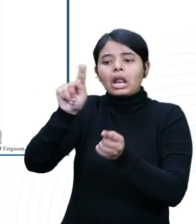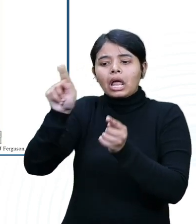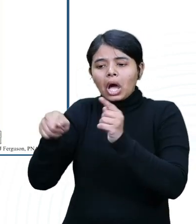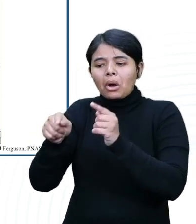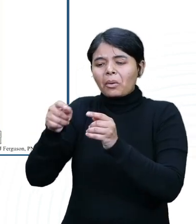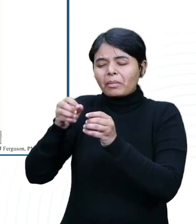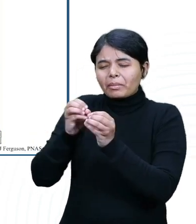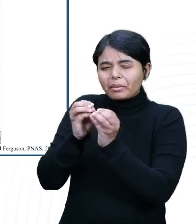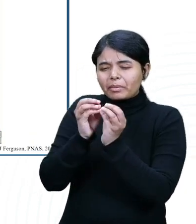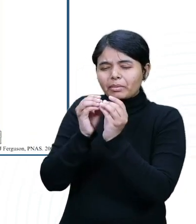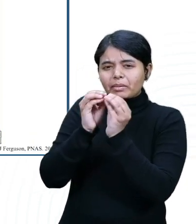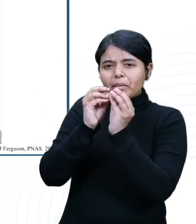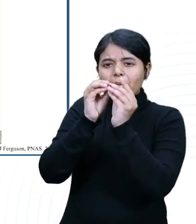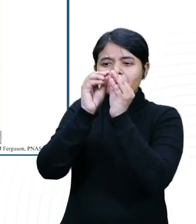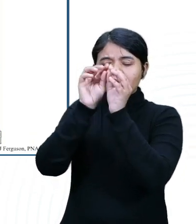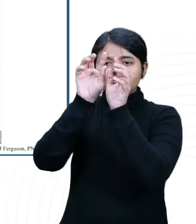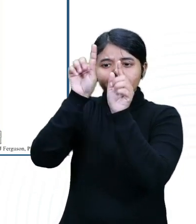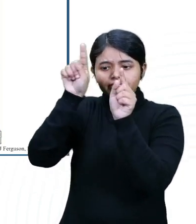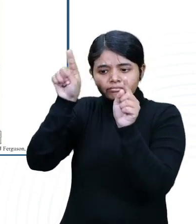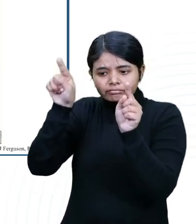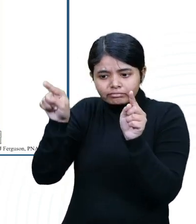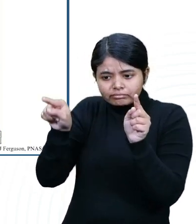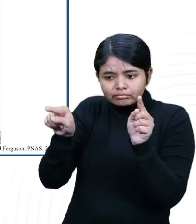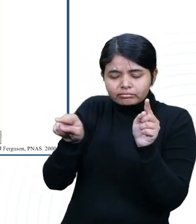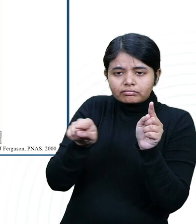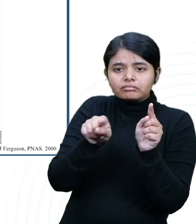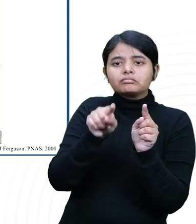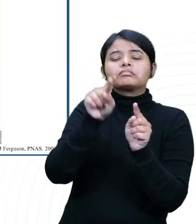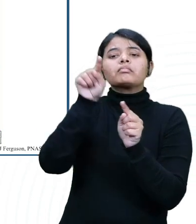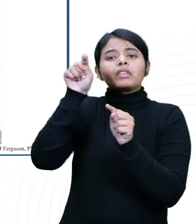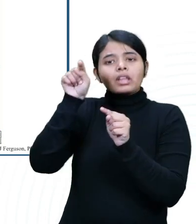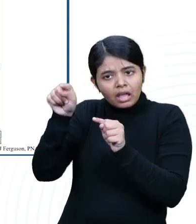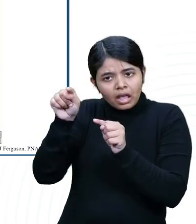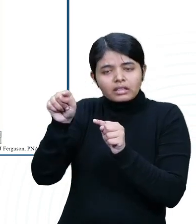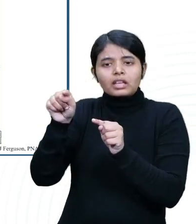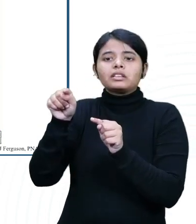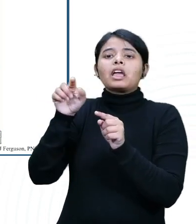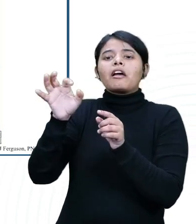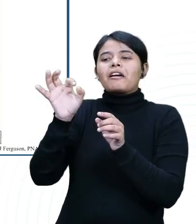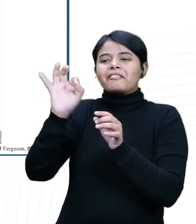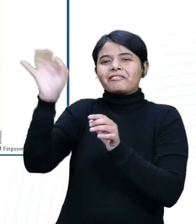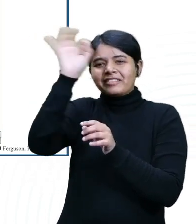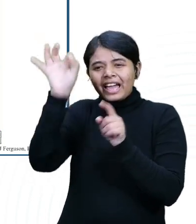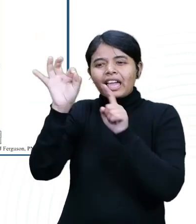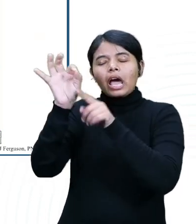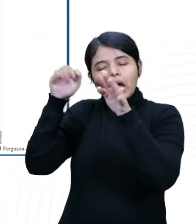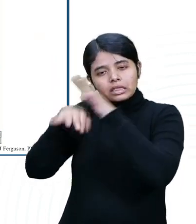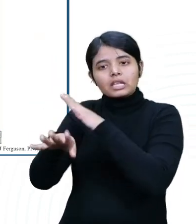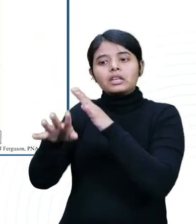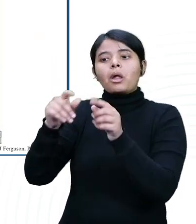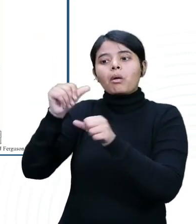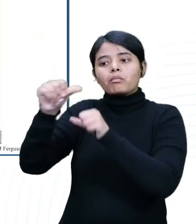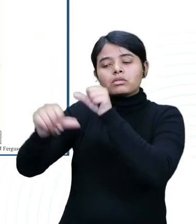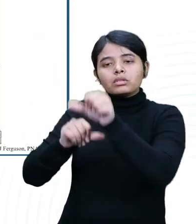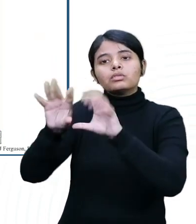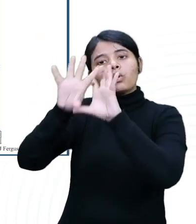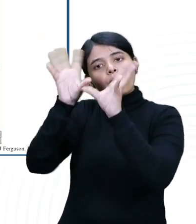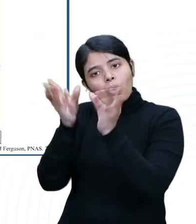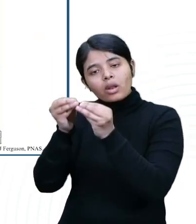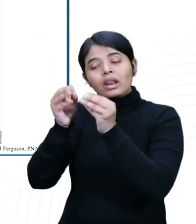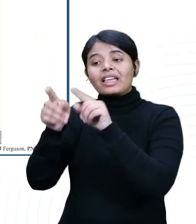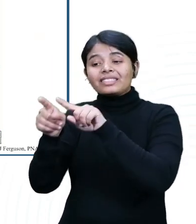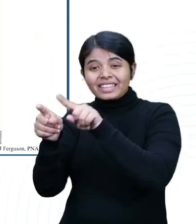mentioned earlier, that Trypanosoma brucei expresses life stage specific proteins and glycans, and there are two life stages, bloodstream